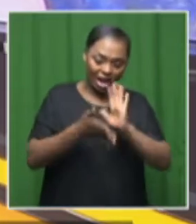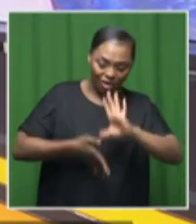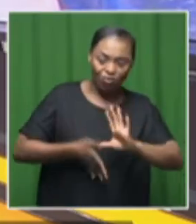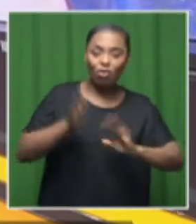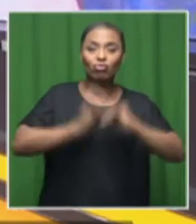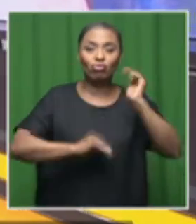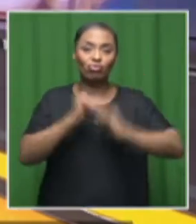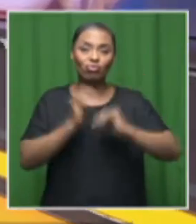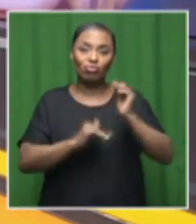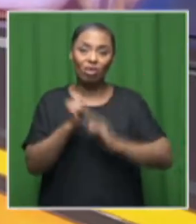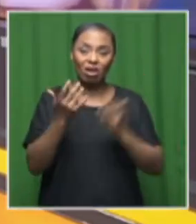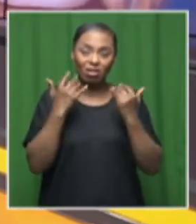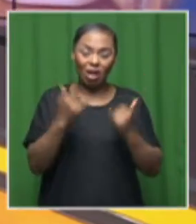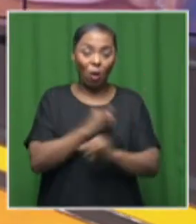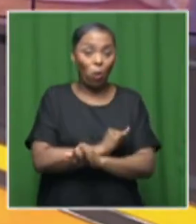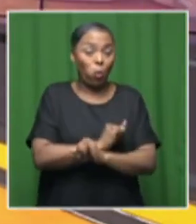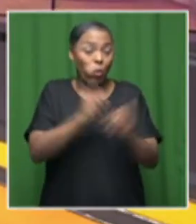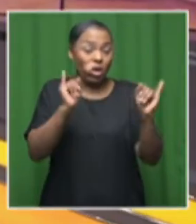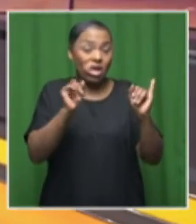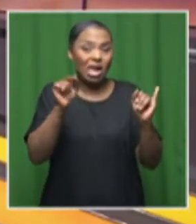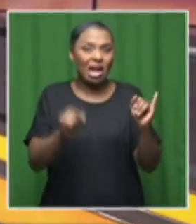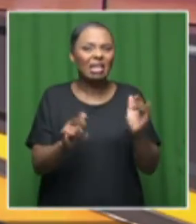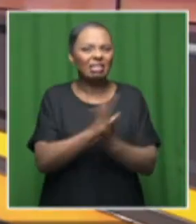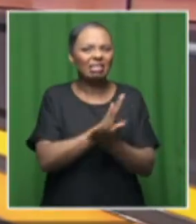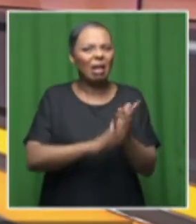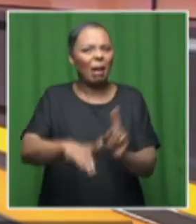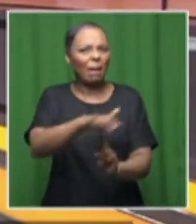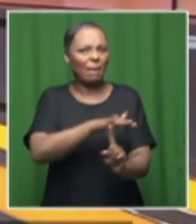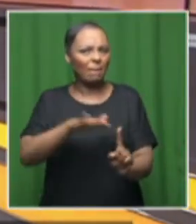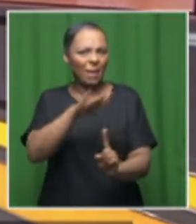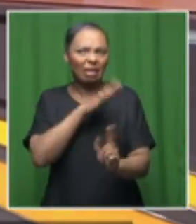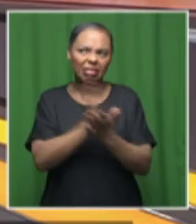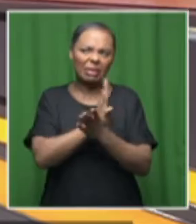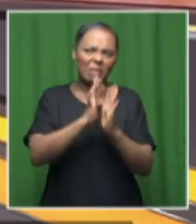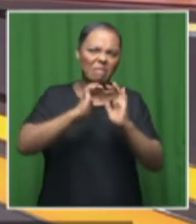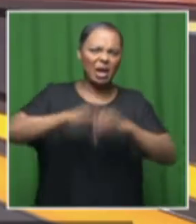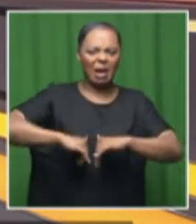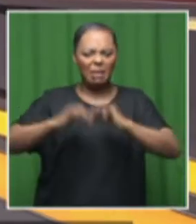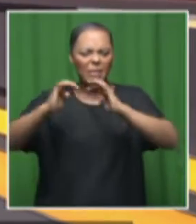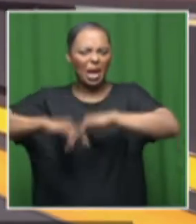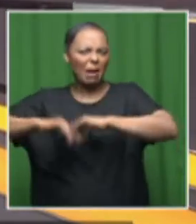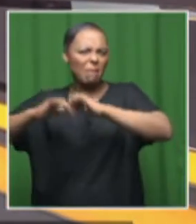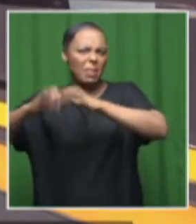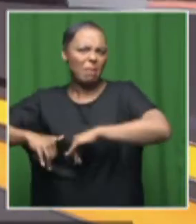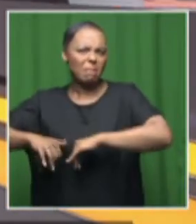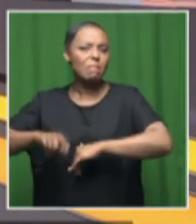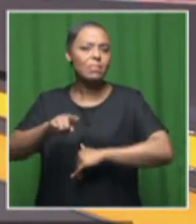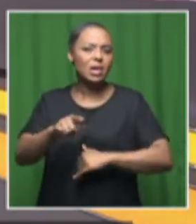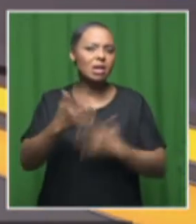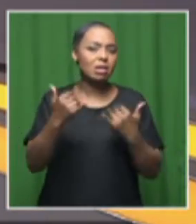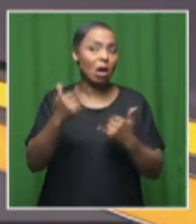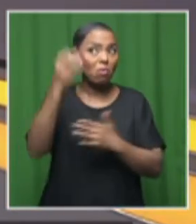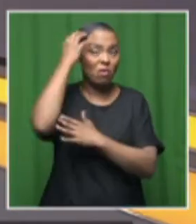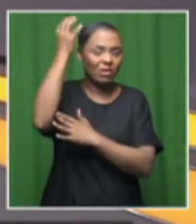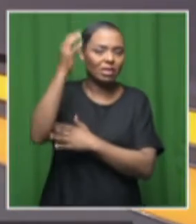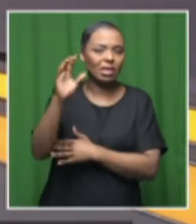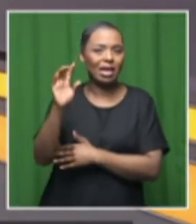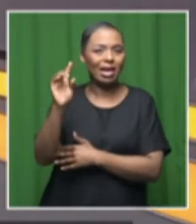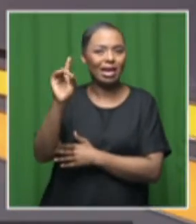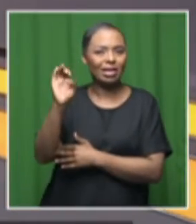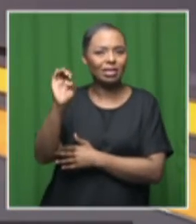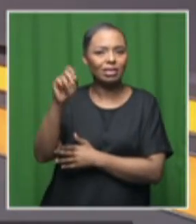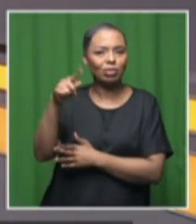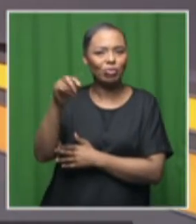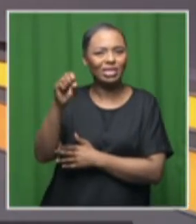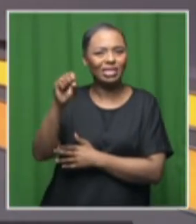has deteriorated in some instances to a point of collapse, Professor du Plessis. So where